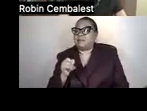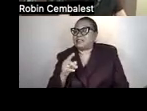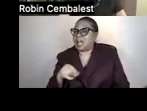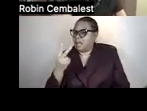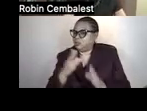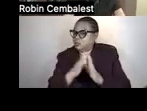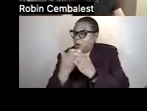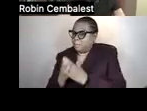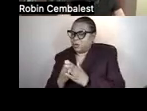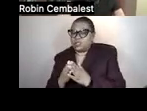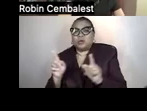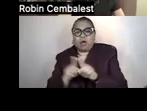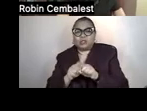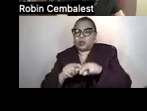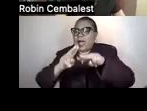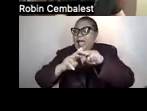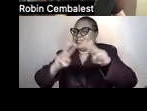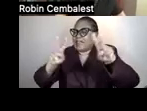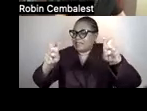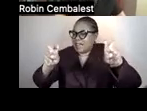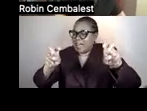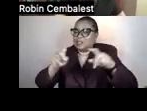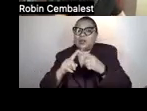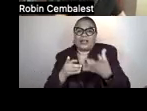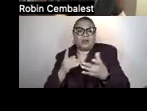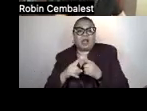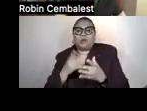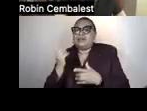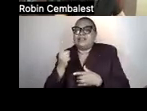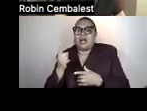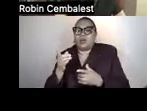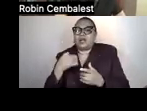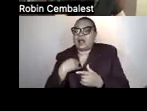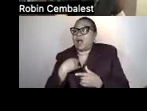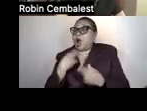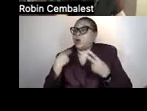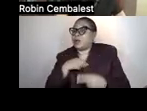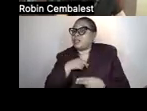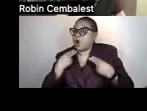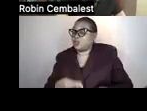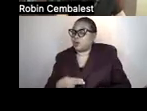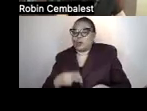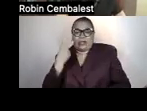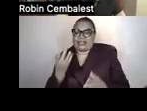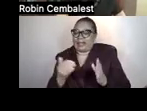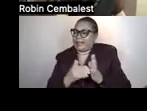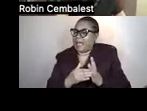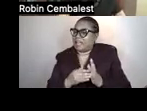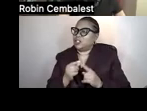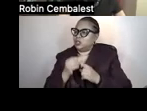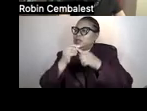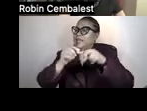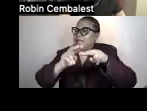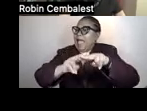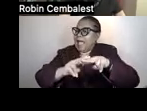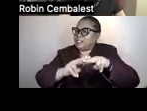2 books that are also hashtag titles. So here we are with Somewhere We Are Human, right? And we can see again, it's a unique hashtag,